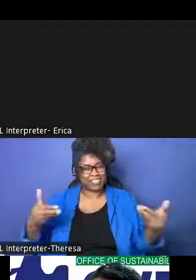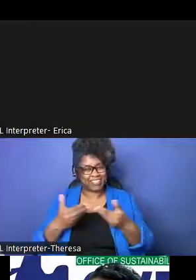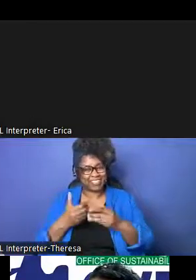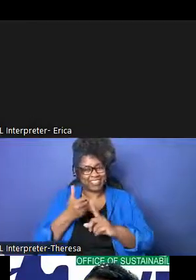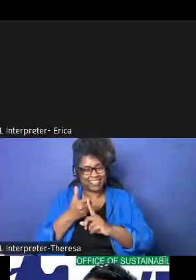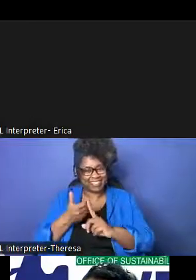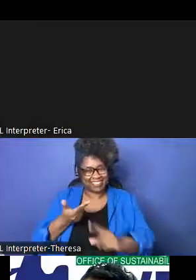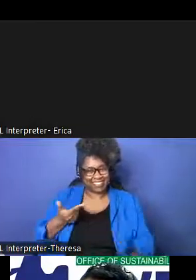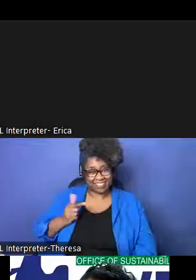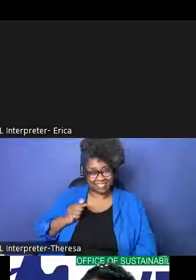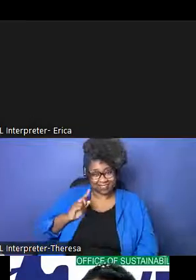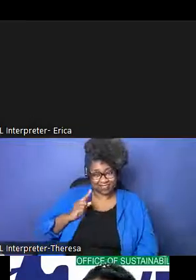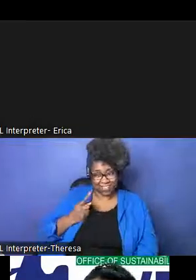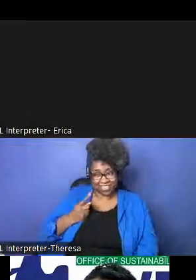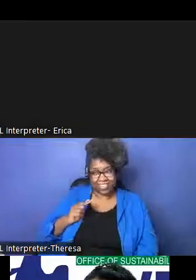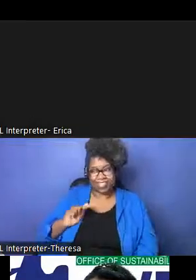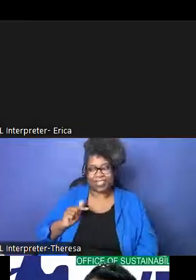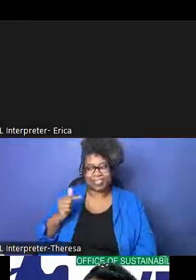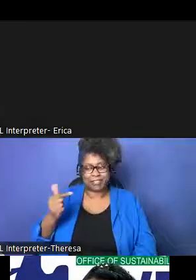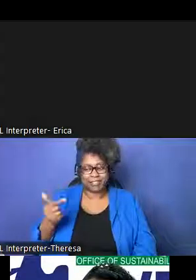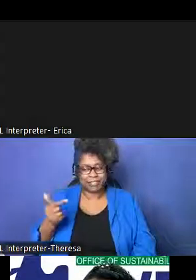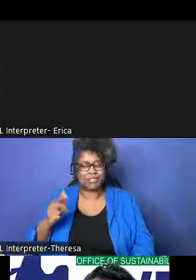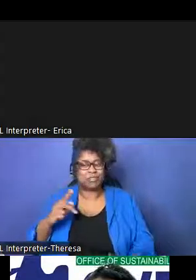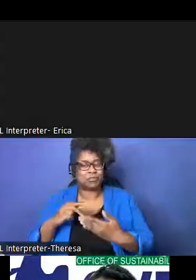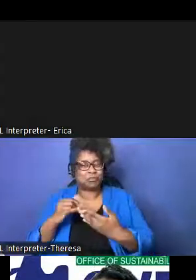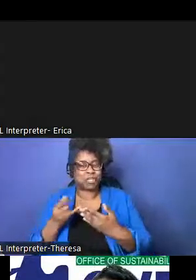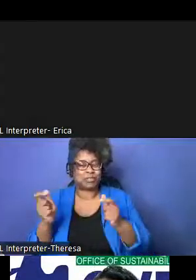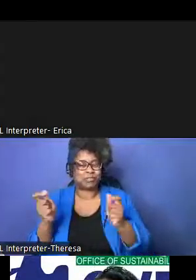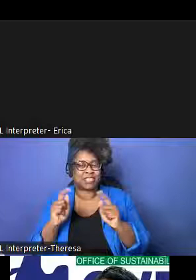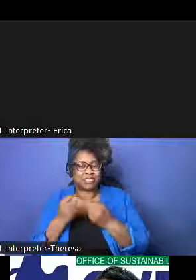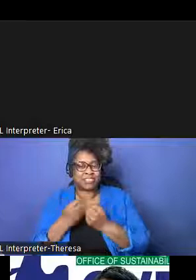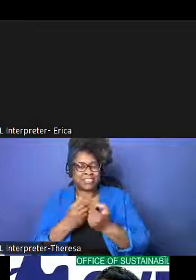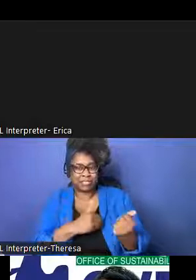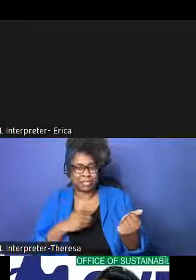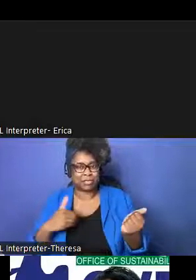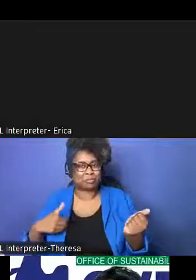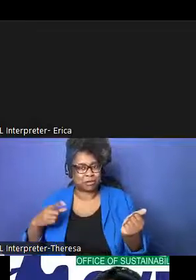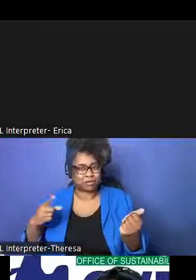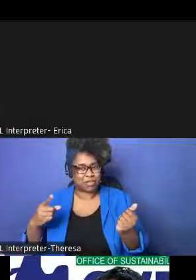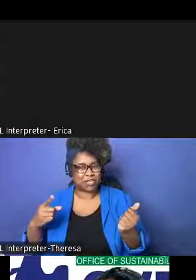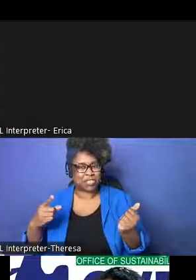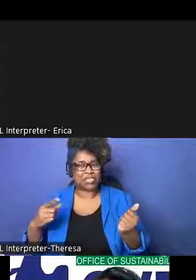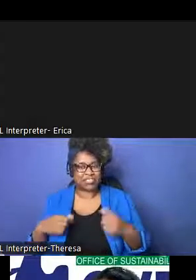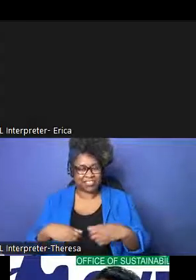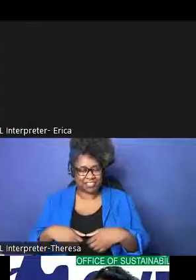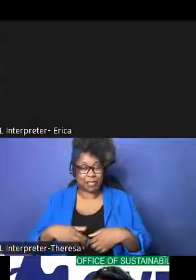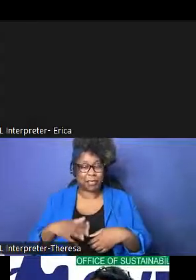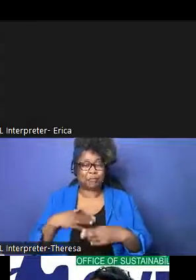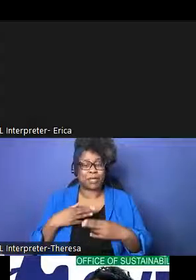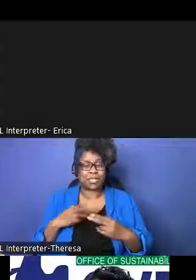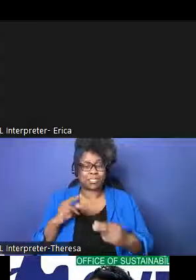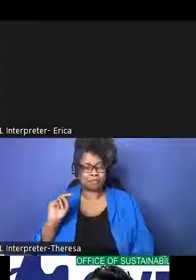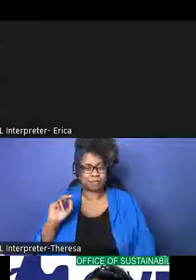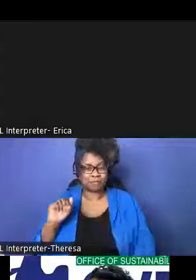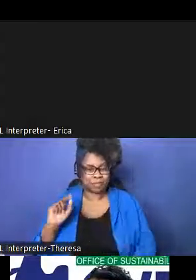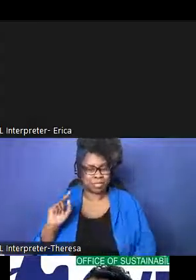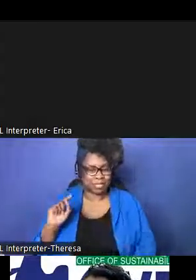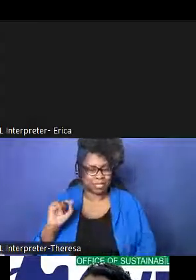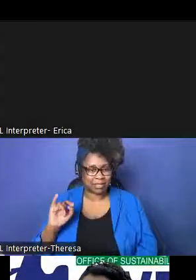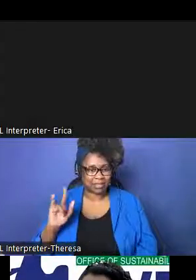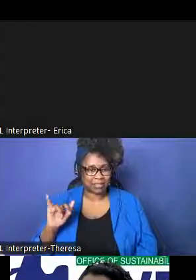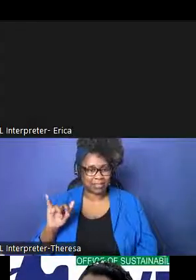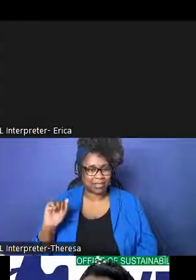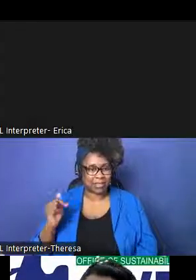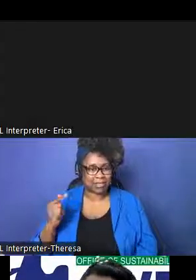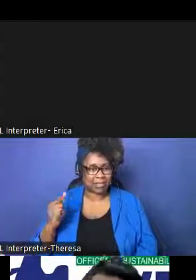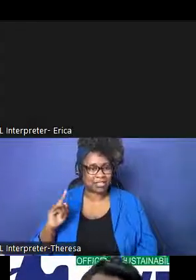and then turn it over to one of the project management team members to call folks out. My name is Natalie Augusto-Filion,